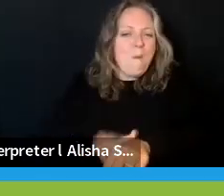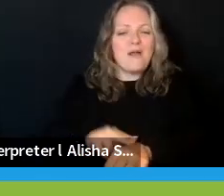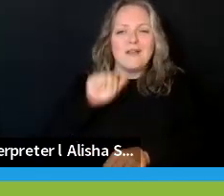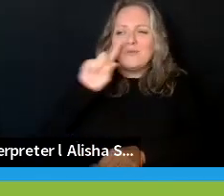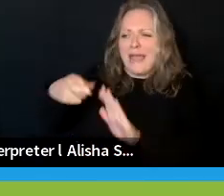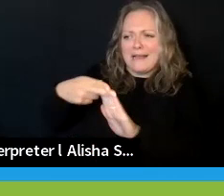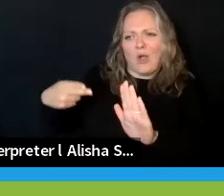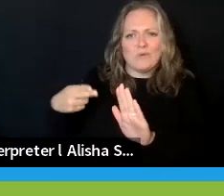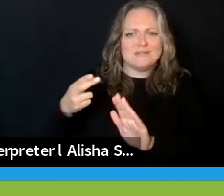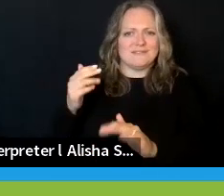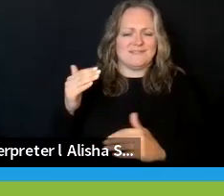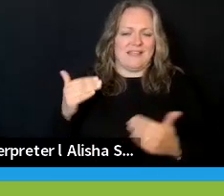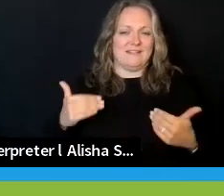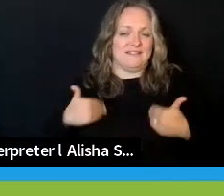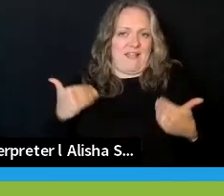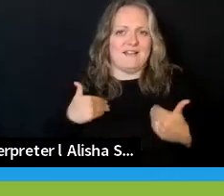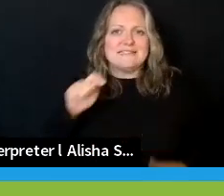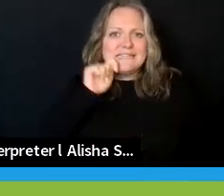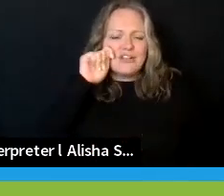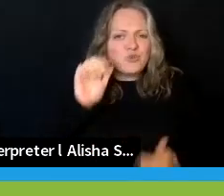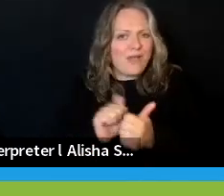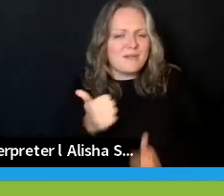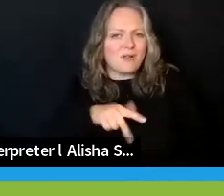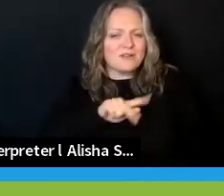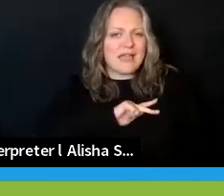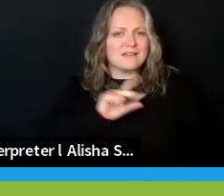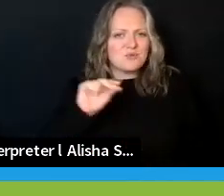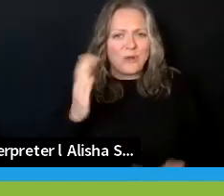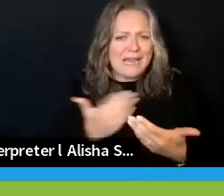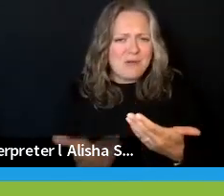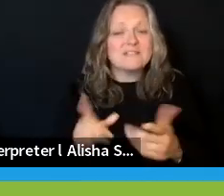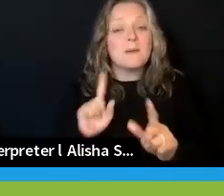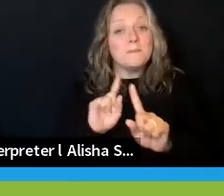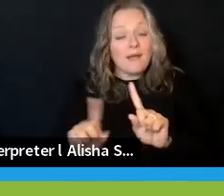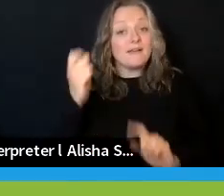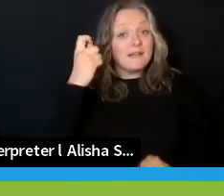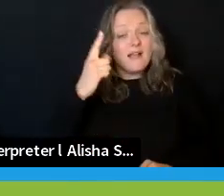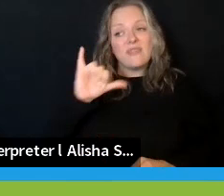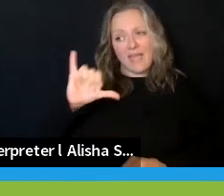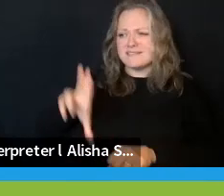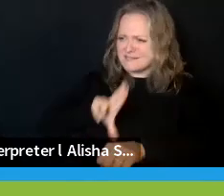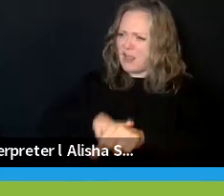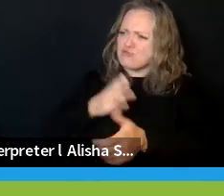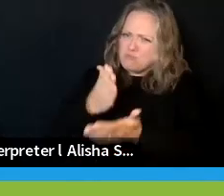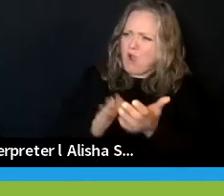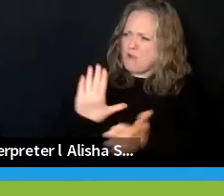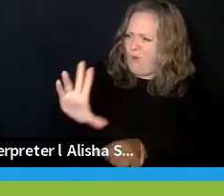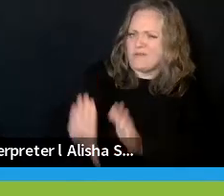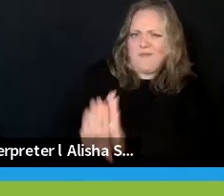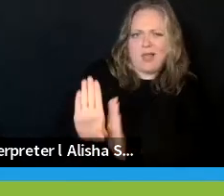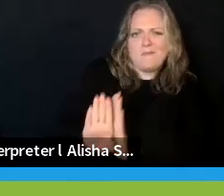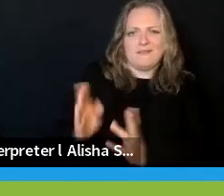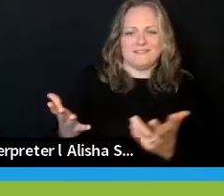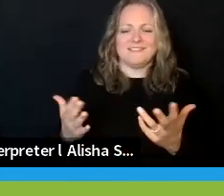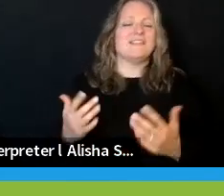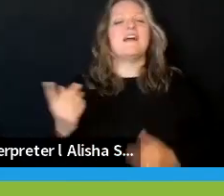disorder anyway. But you should know that these things are actually a natural part of your development. And I always get a laugh at